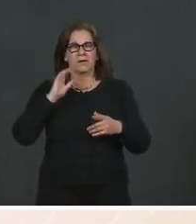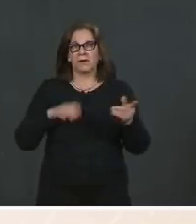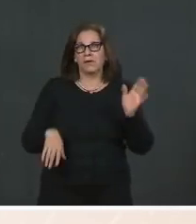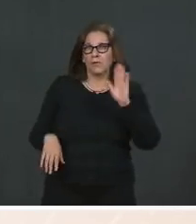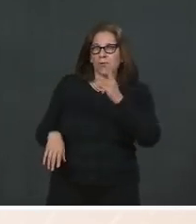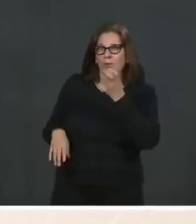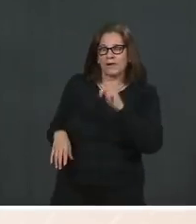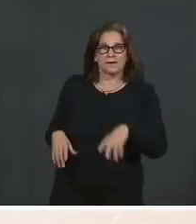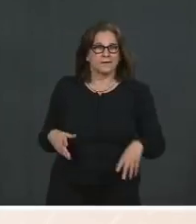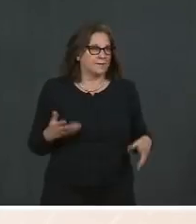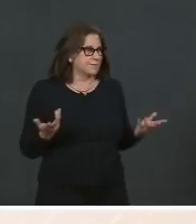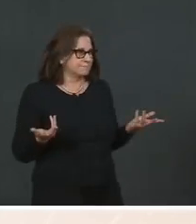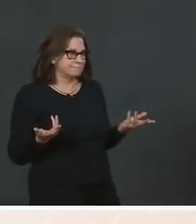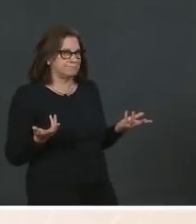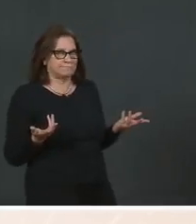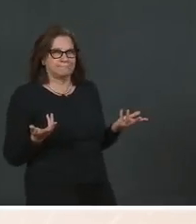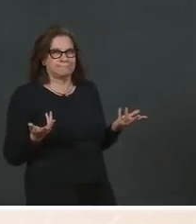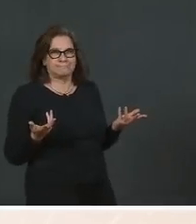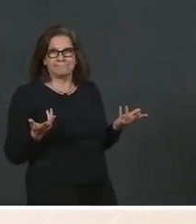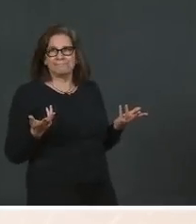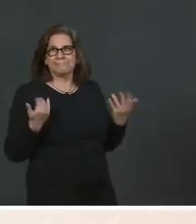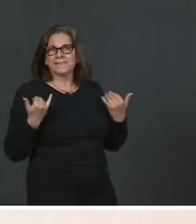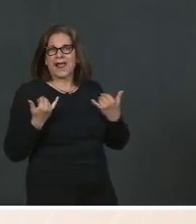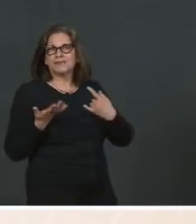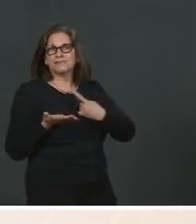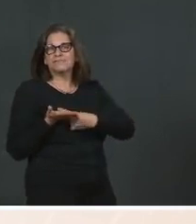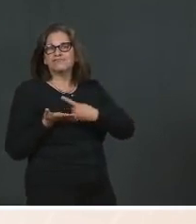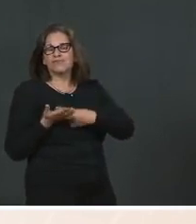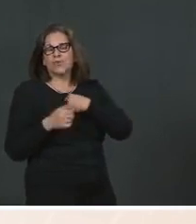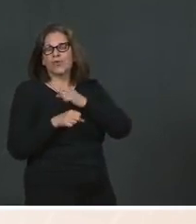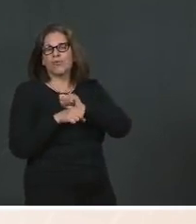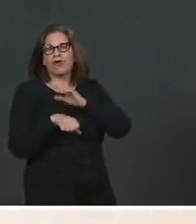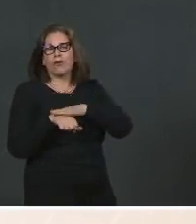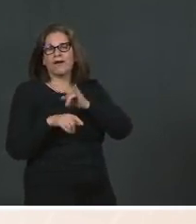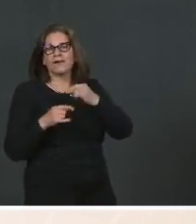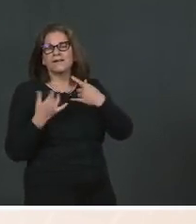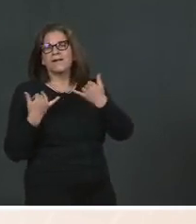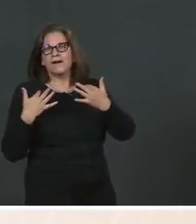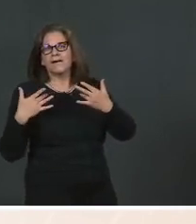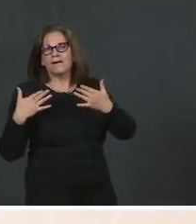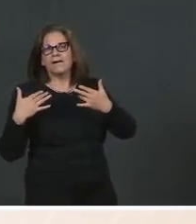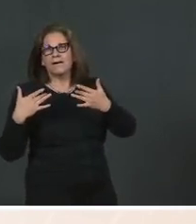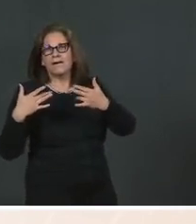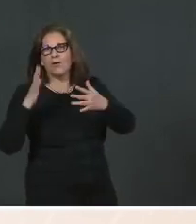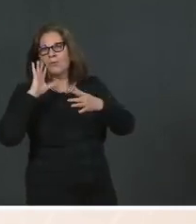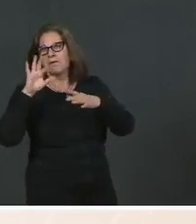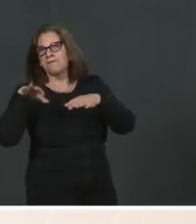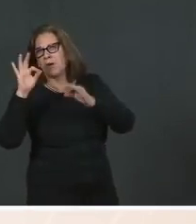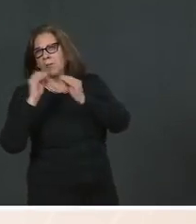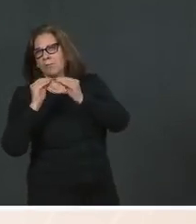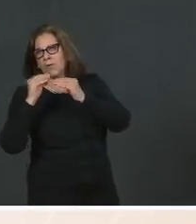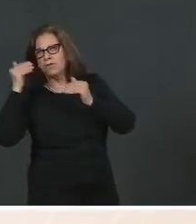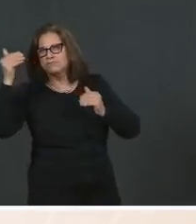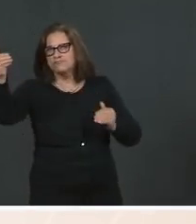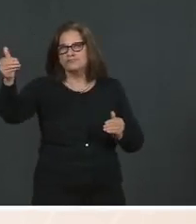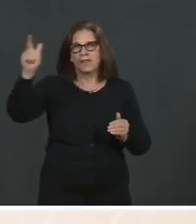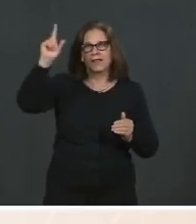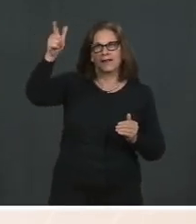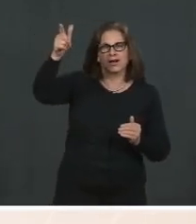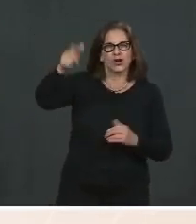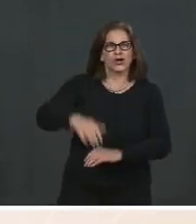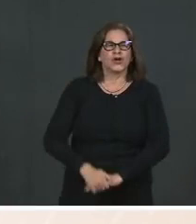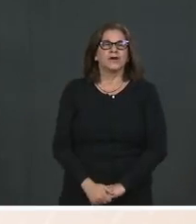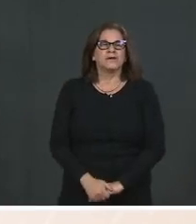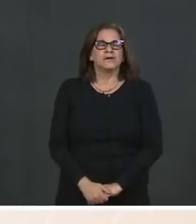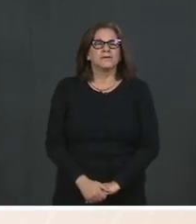obviously something we're working through, and we want to provide that clarity to the public. Go ahead. I want to talk about George Floyd. Will the president